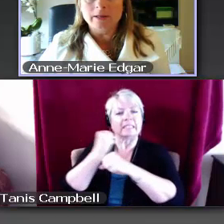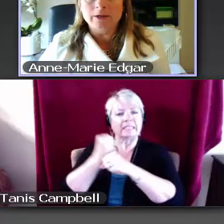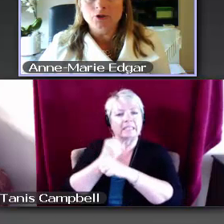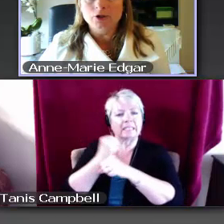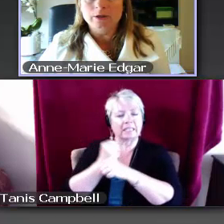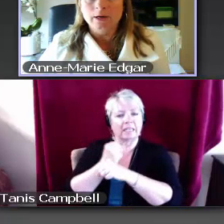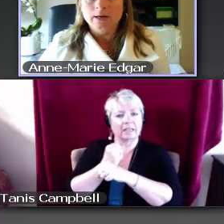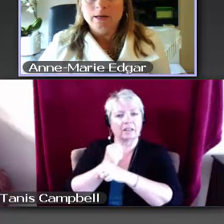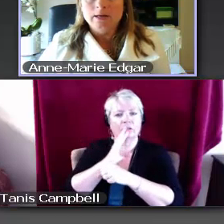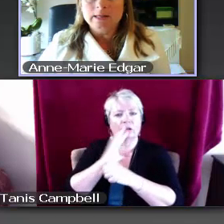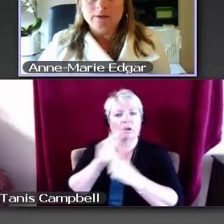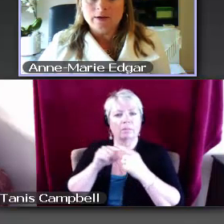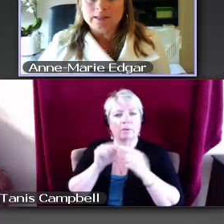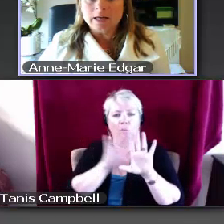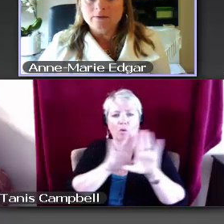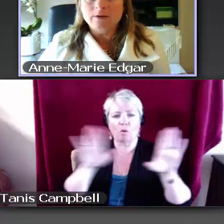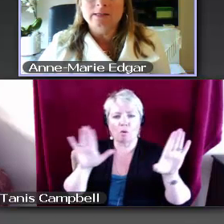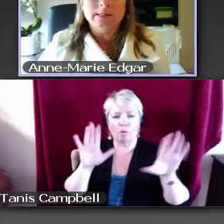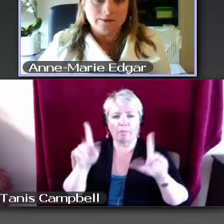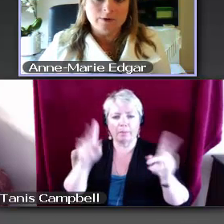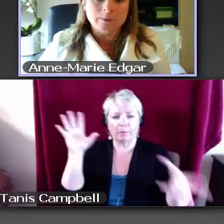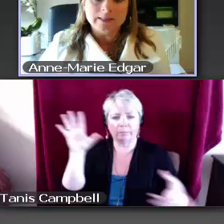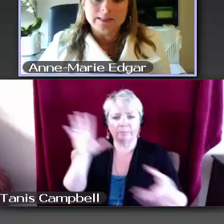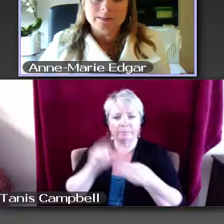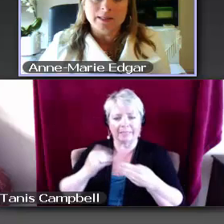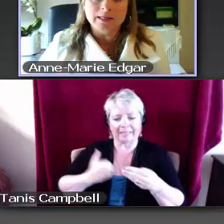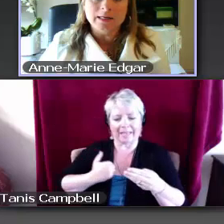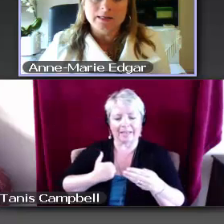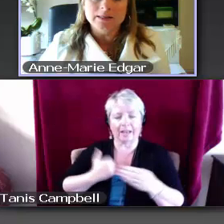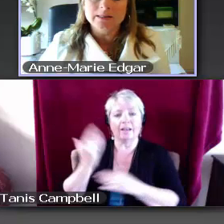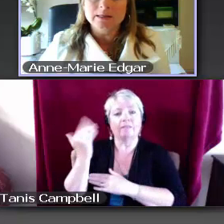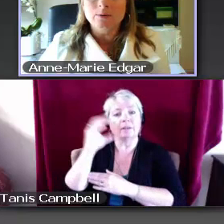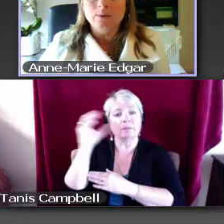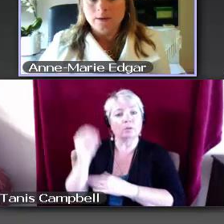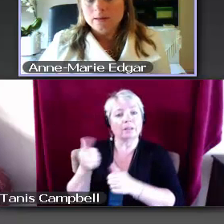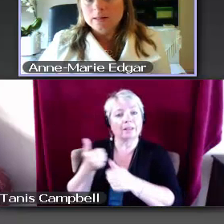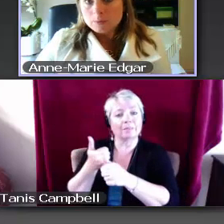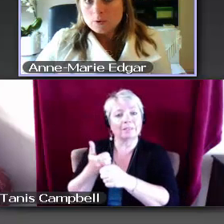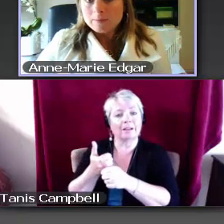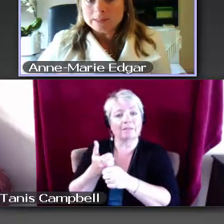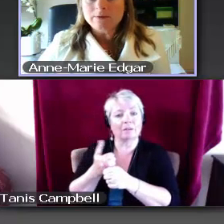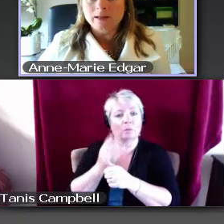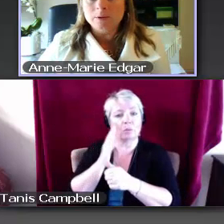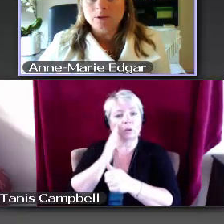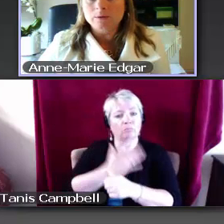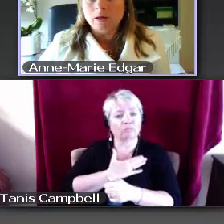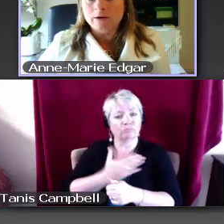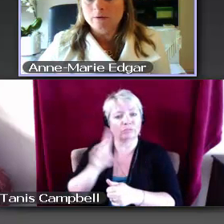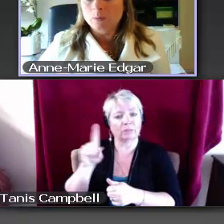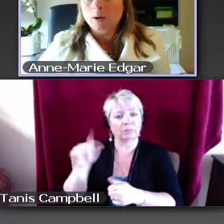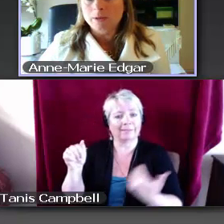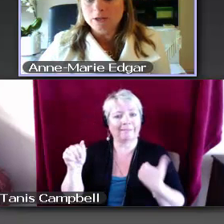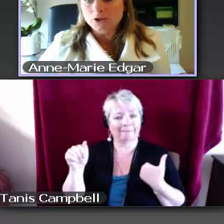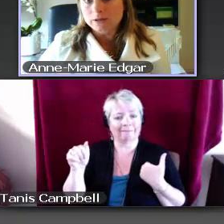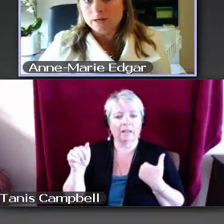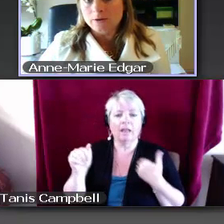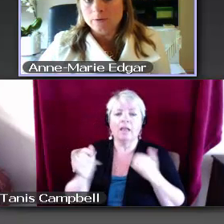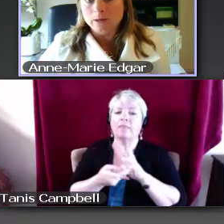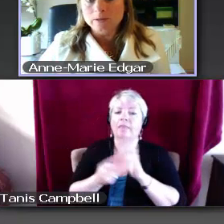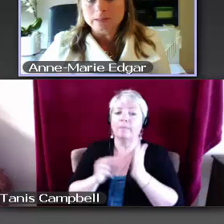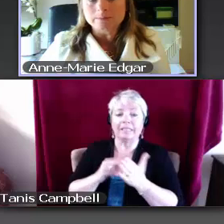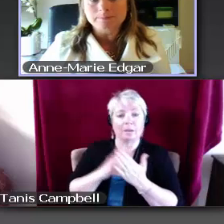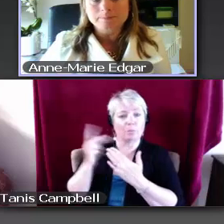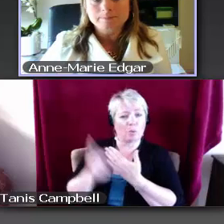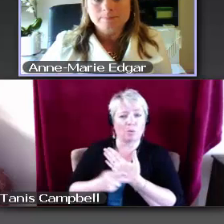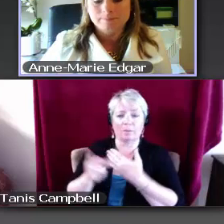of our population self-identifies as living with a disability. So this program is available to a lot of the population, in